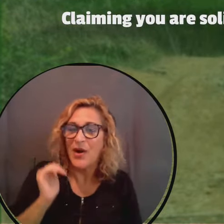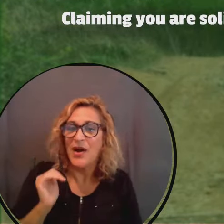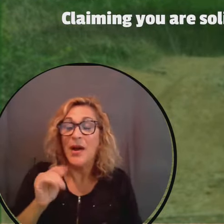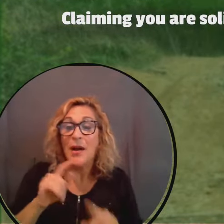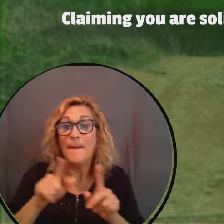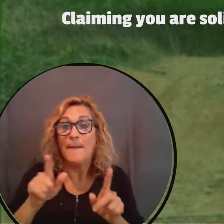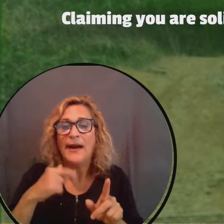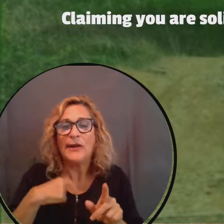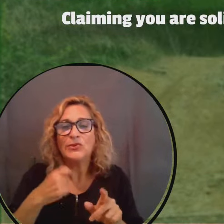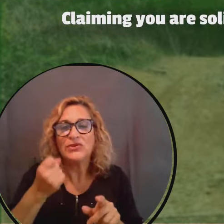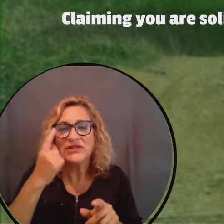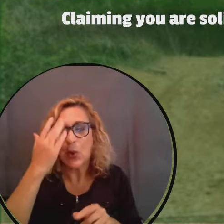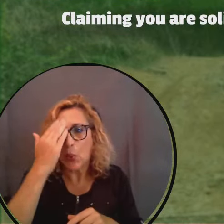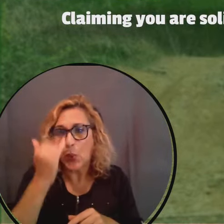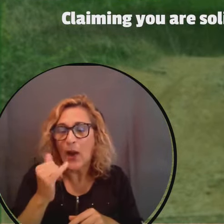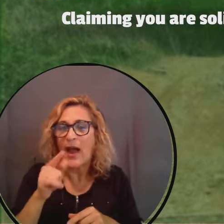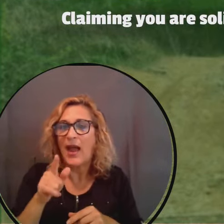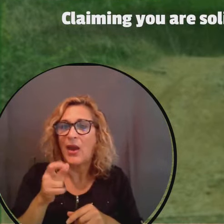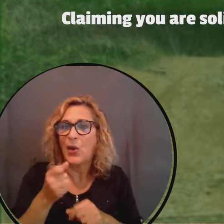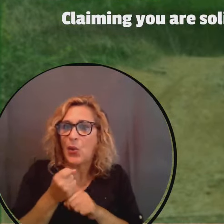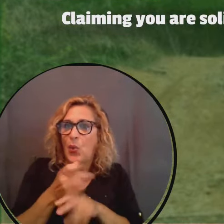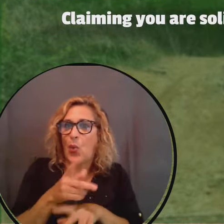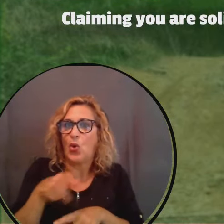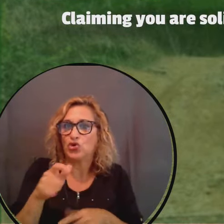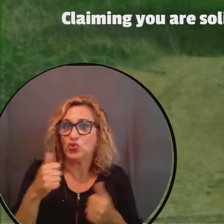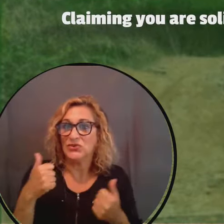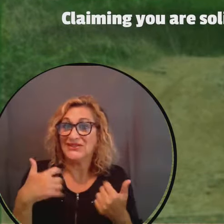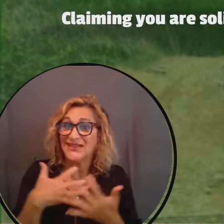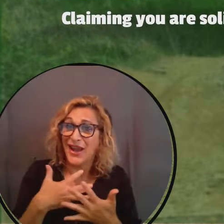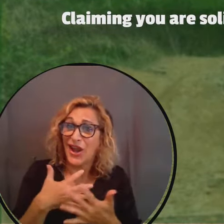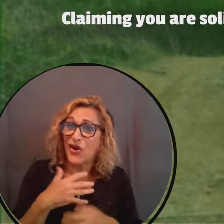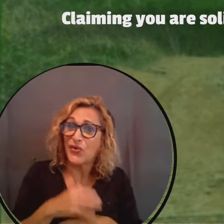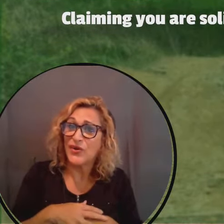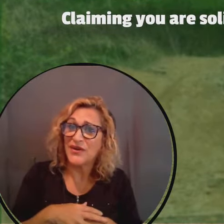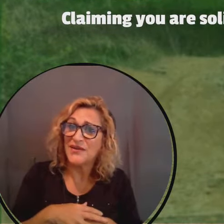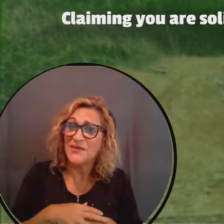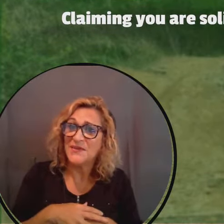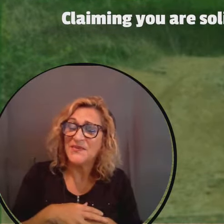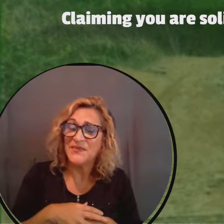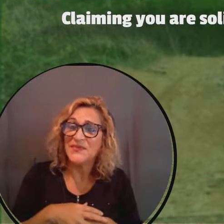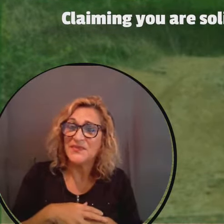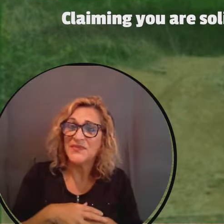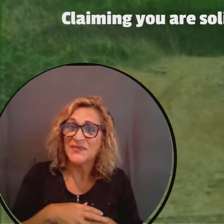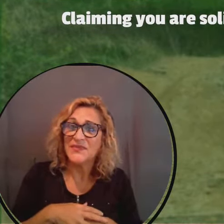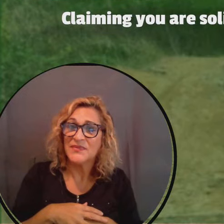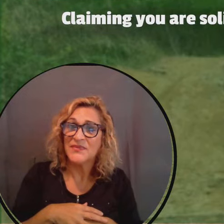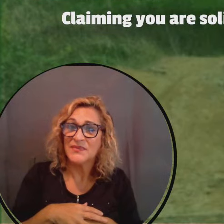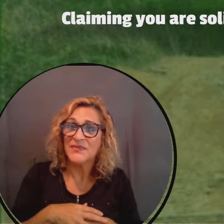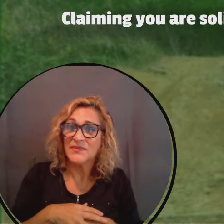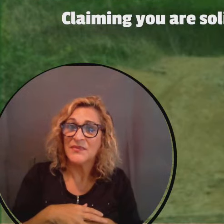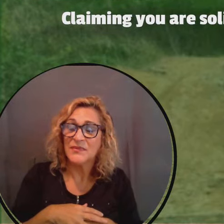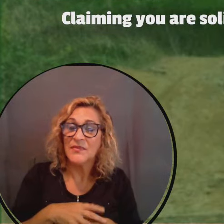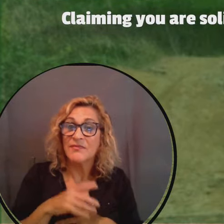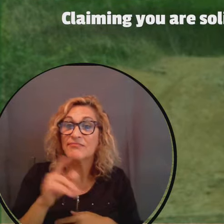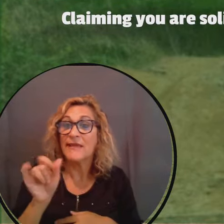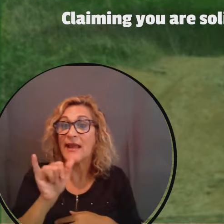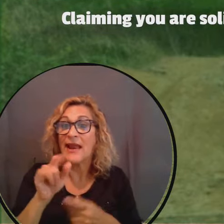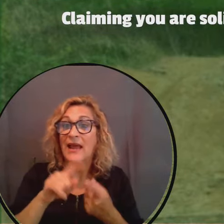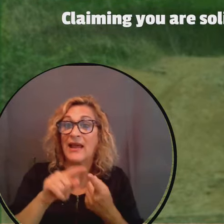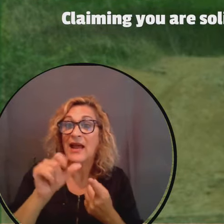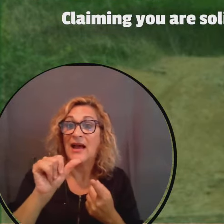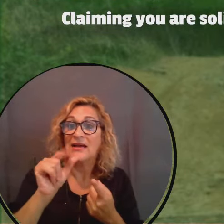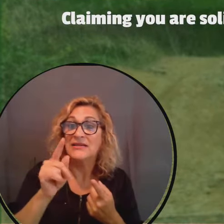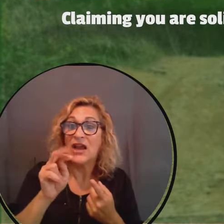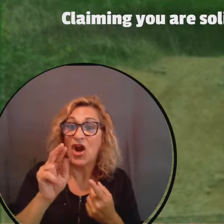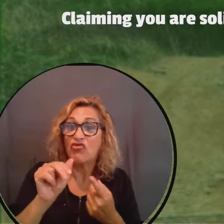I can understand why this would sort of scare you. And it would, you know, it would, as Atara and Dean are pointing out, it would make people